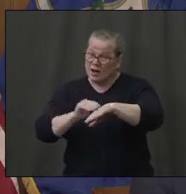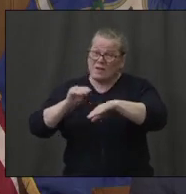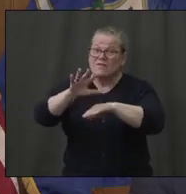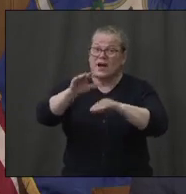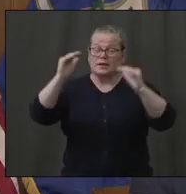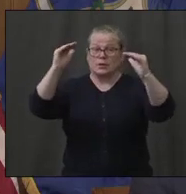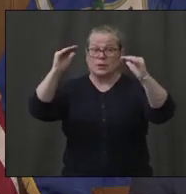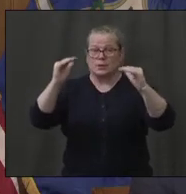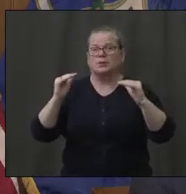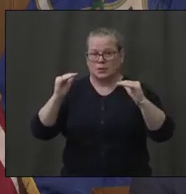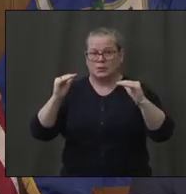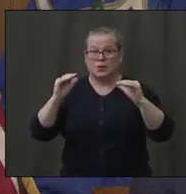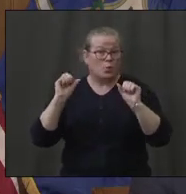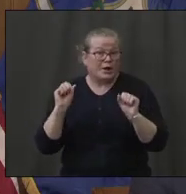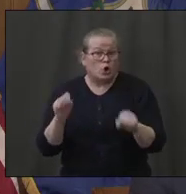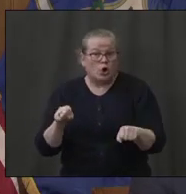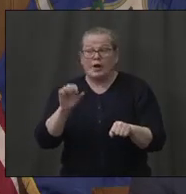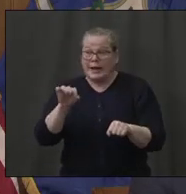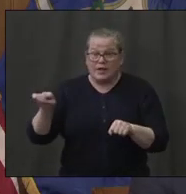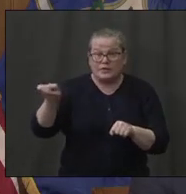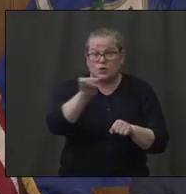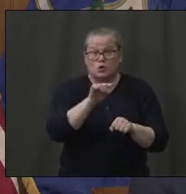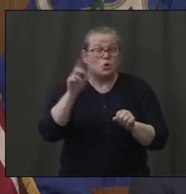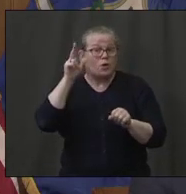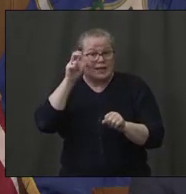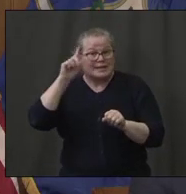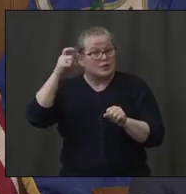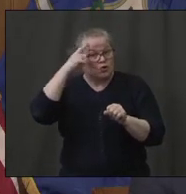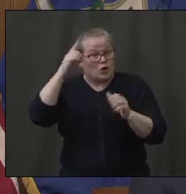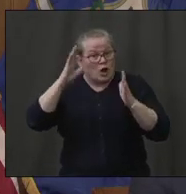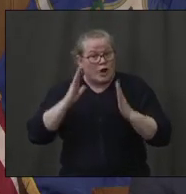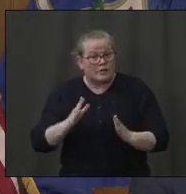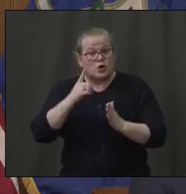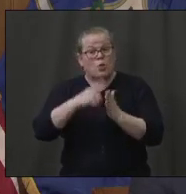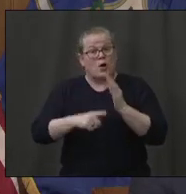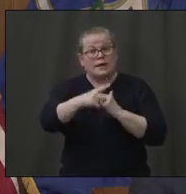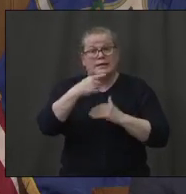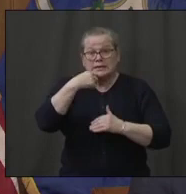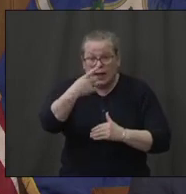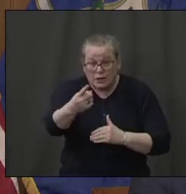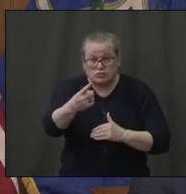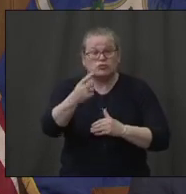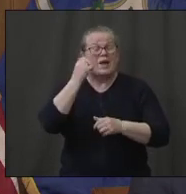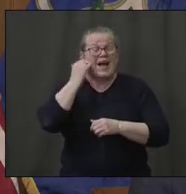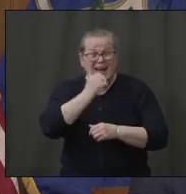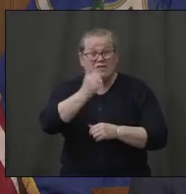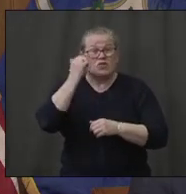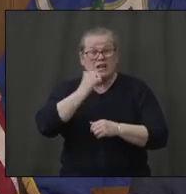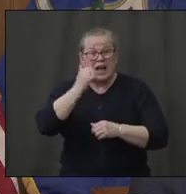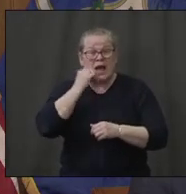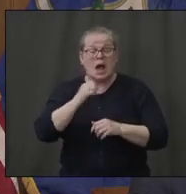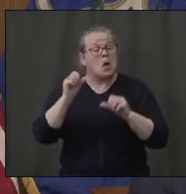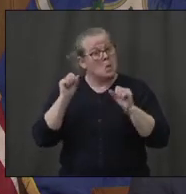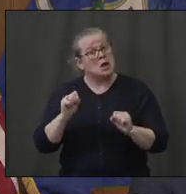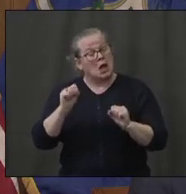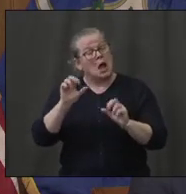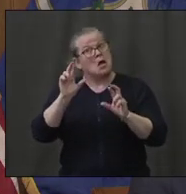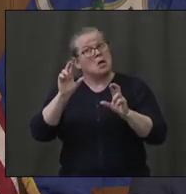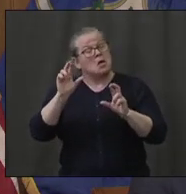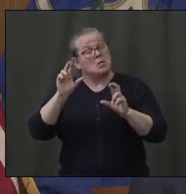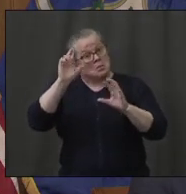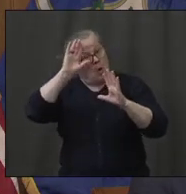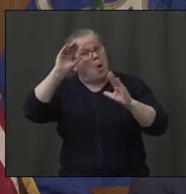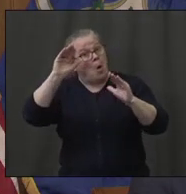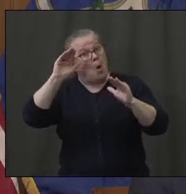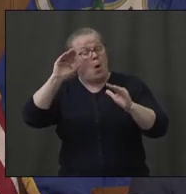distancing measures seriously, we can bend that curve and we can flatten that out, perhaps push it out a little bit, but hopefully reduce